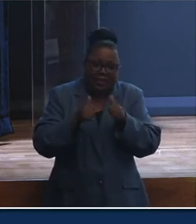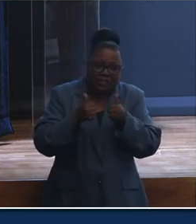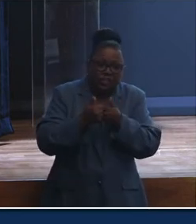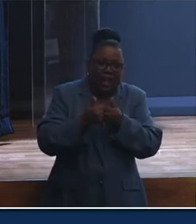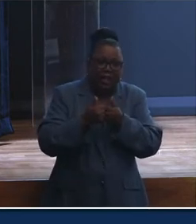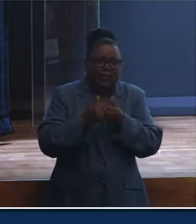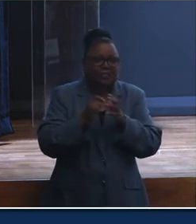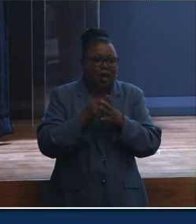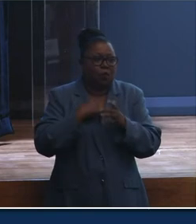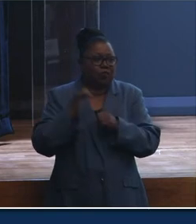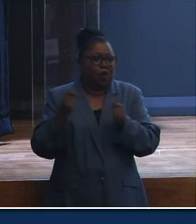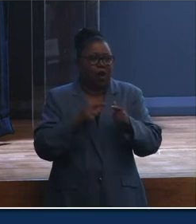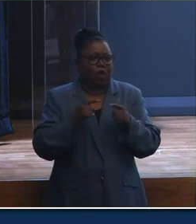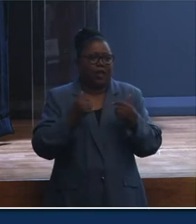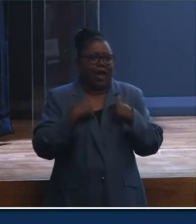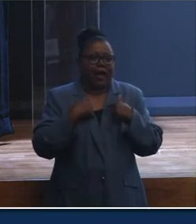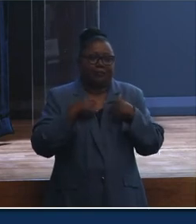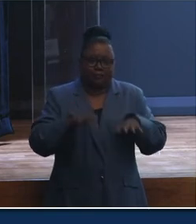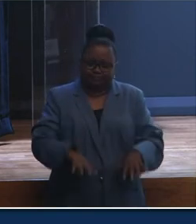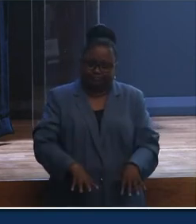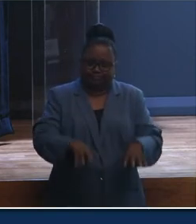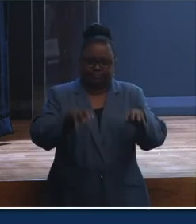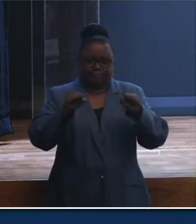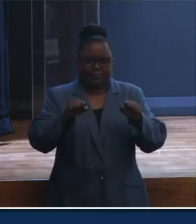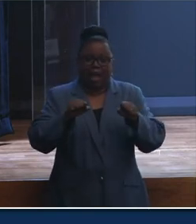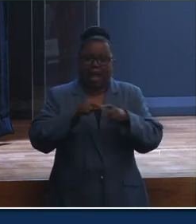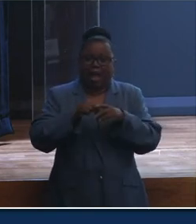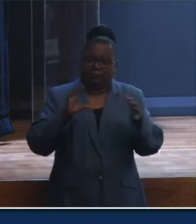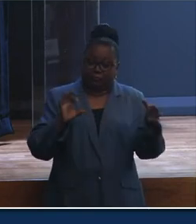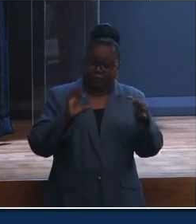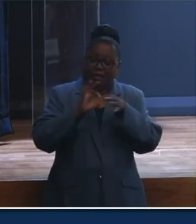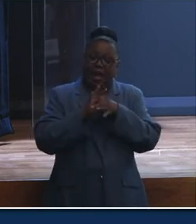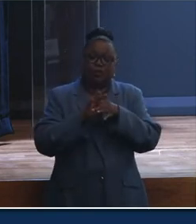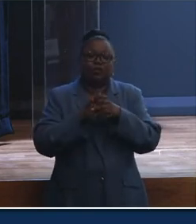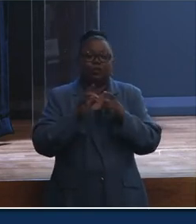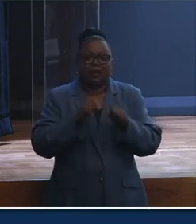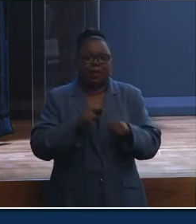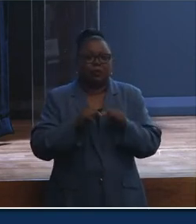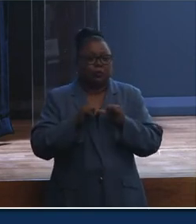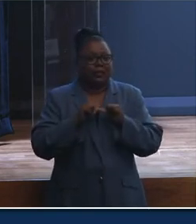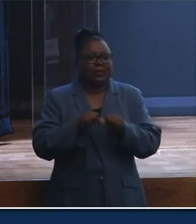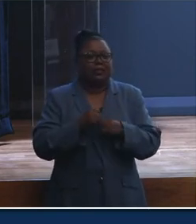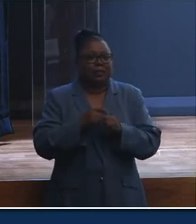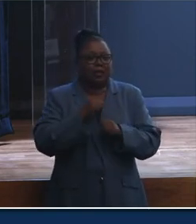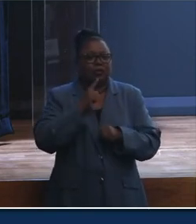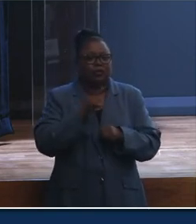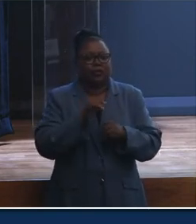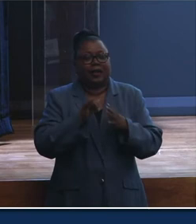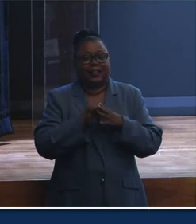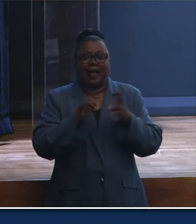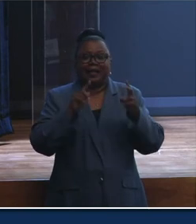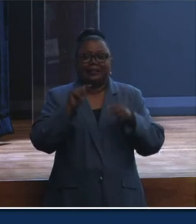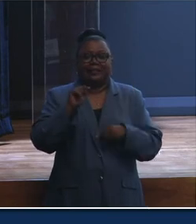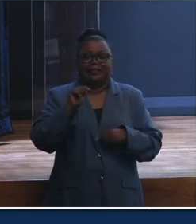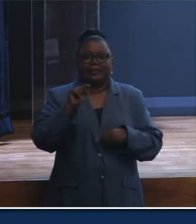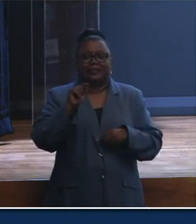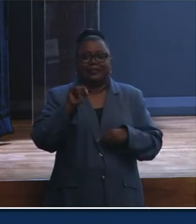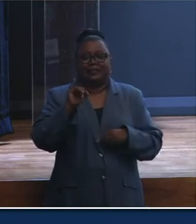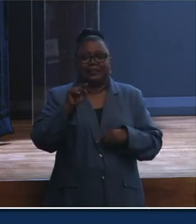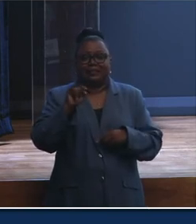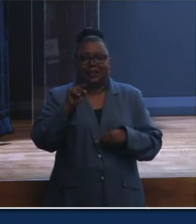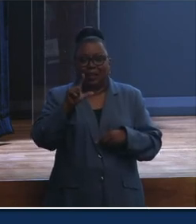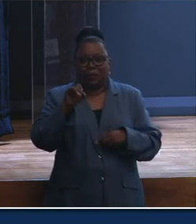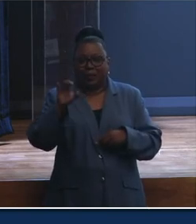challenge that we've all got to take on and be united on to be able to continue to make sure that Title IX has